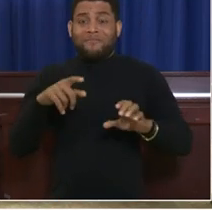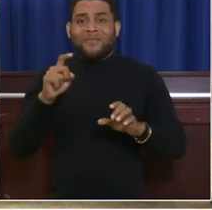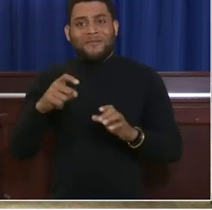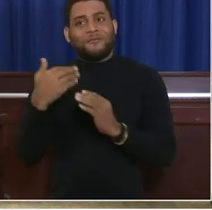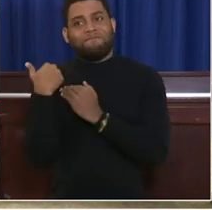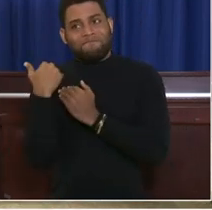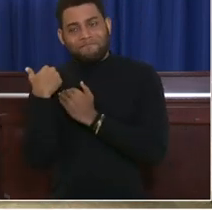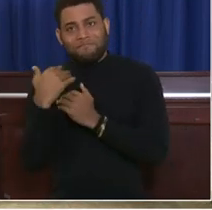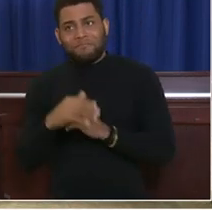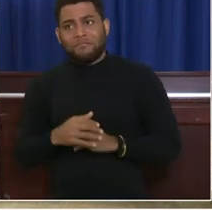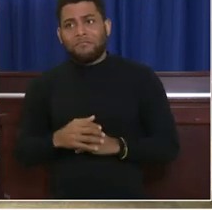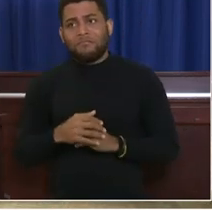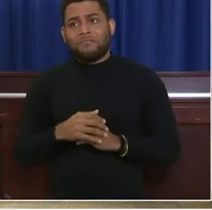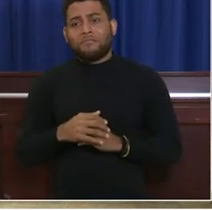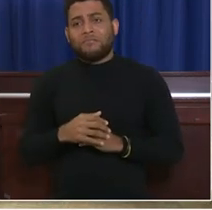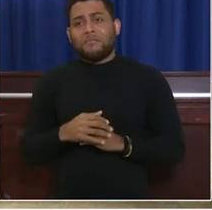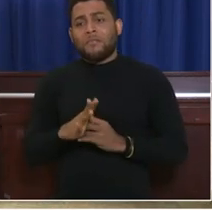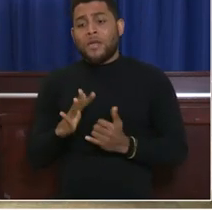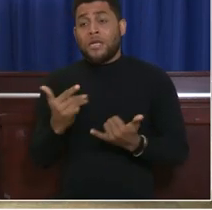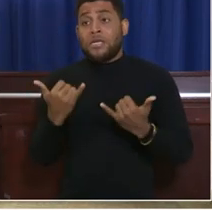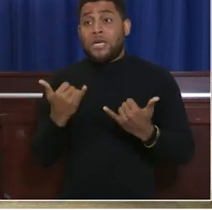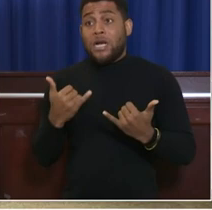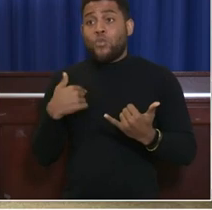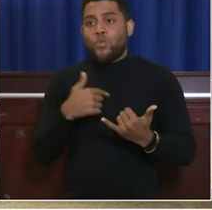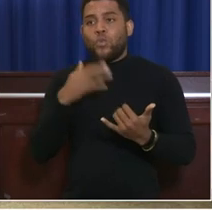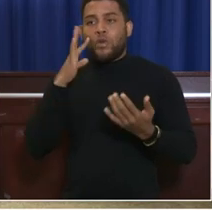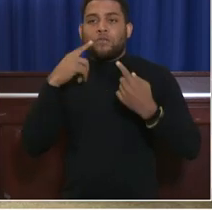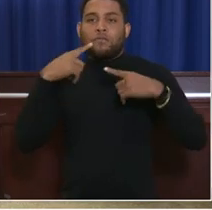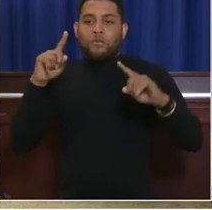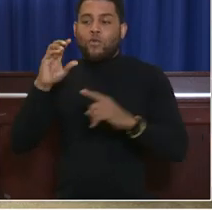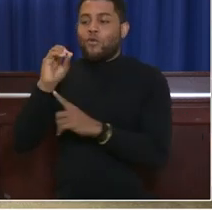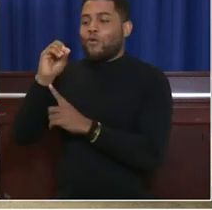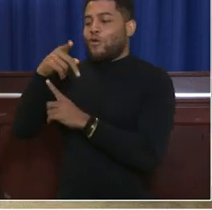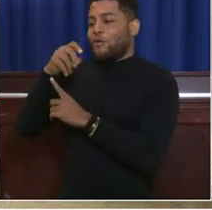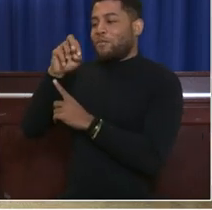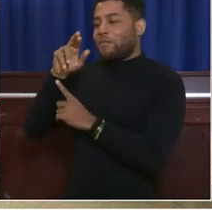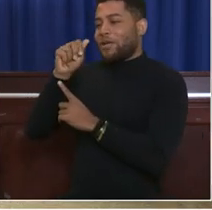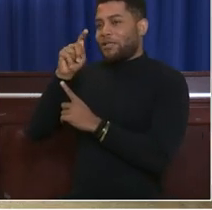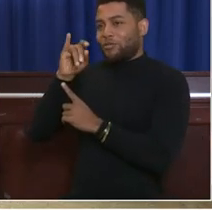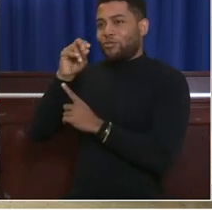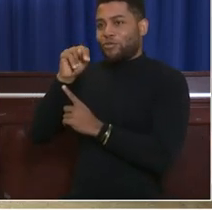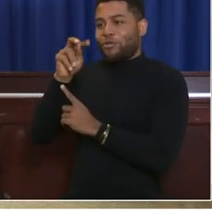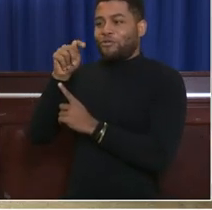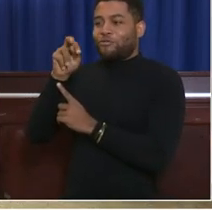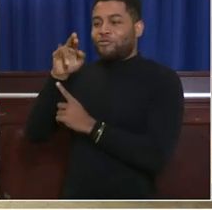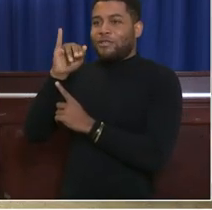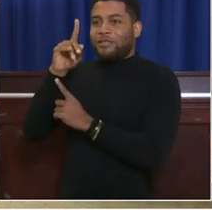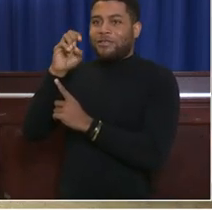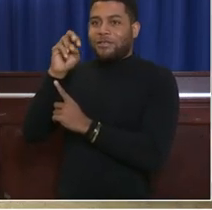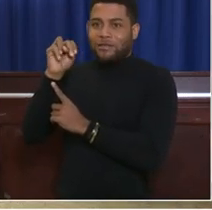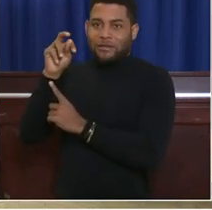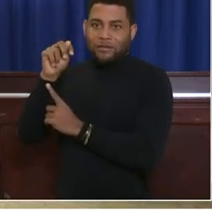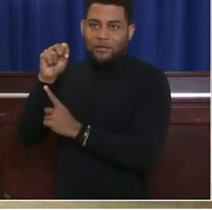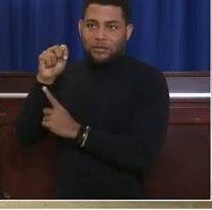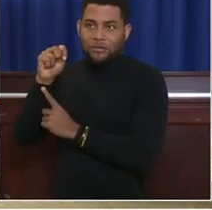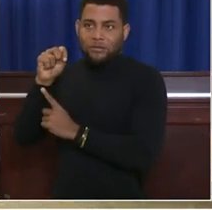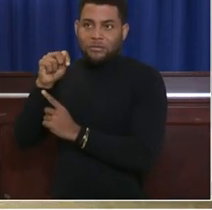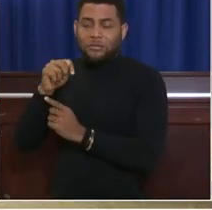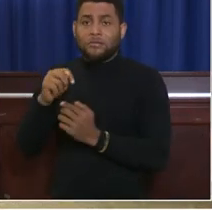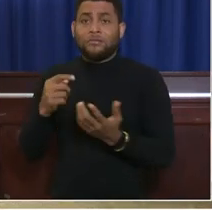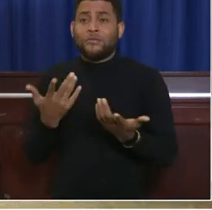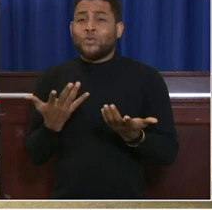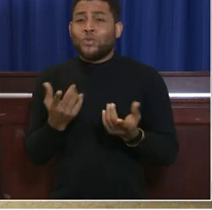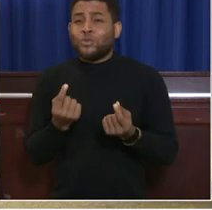Operation Trident. We have been able to target offenders, get guns off the streets,